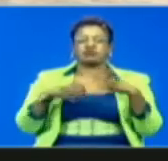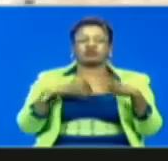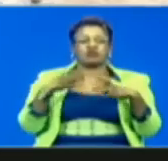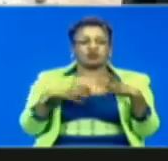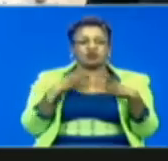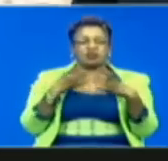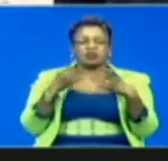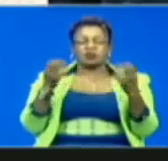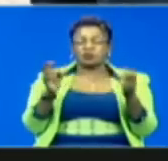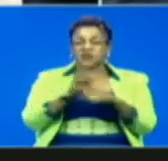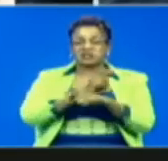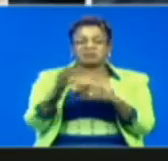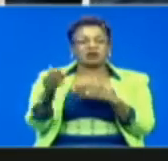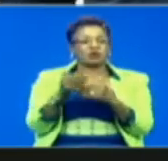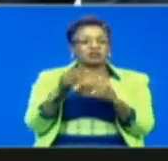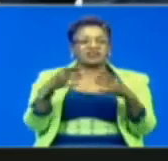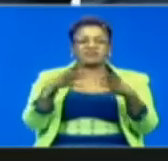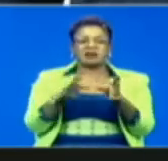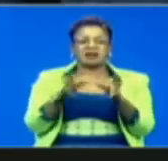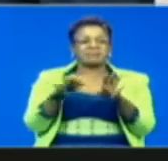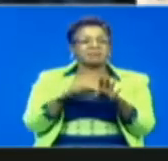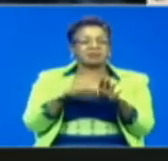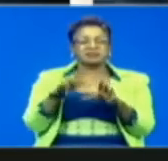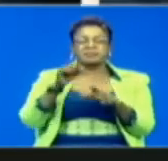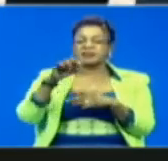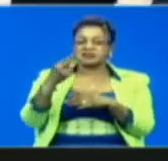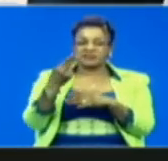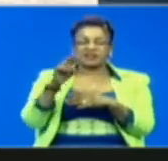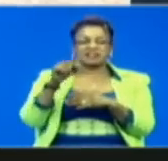witnessed by close family members. Seth Olale, NTV.